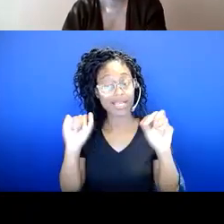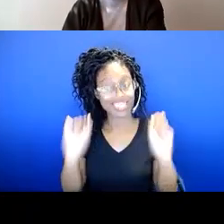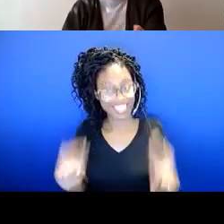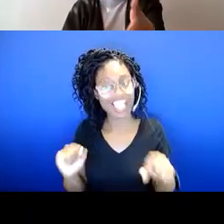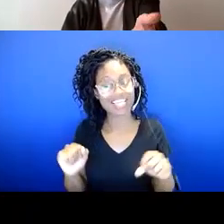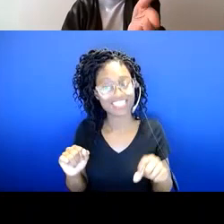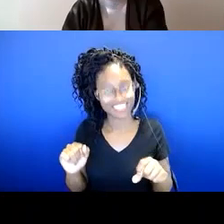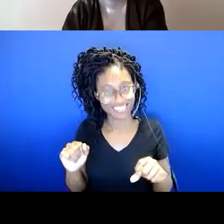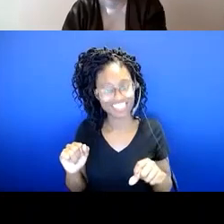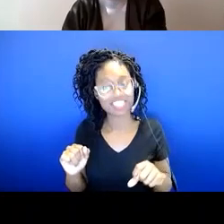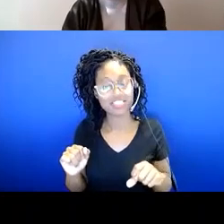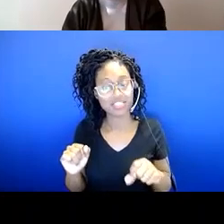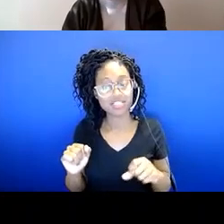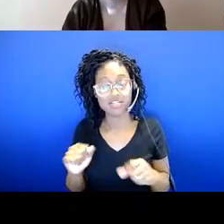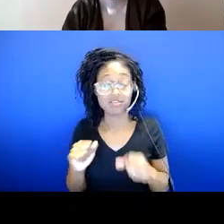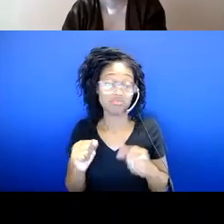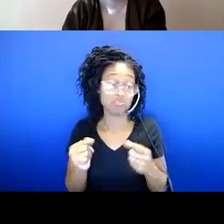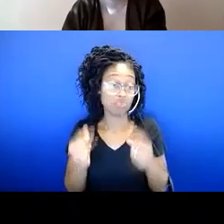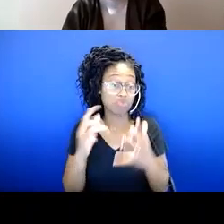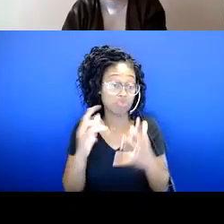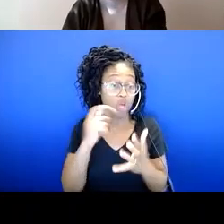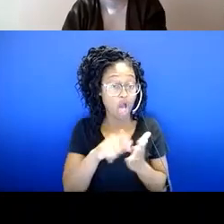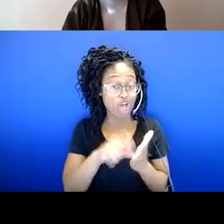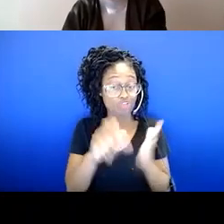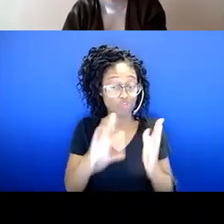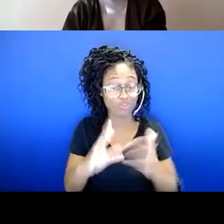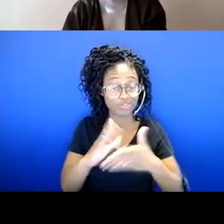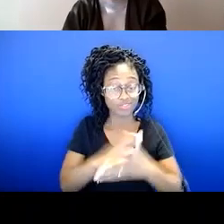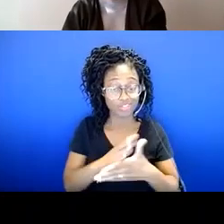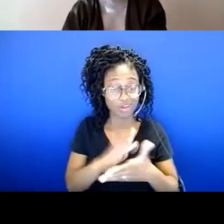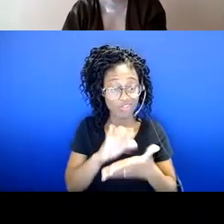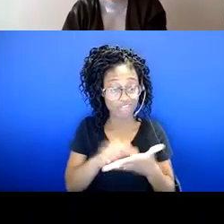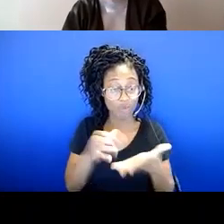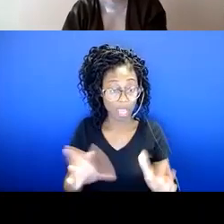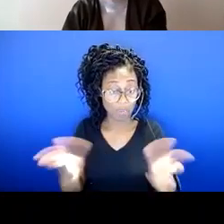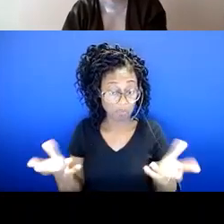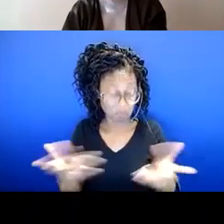authors sharing, and we've heard many already that do share in that way. Yeah.